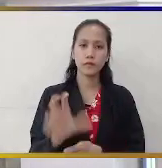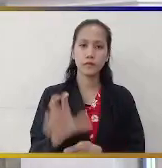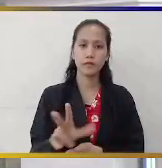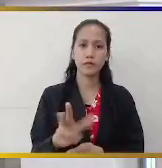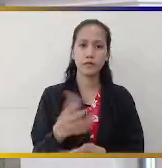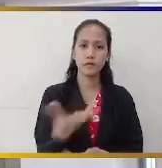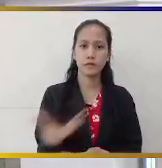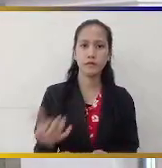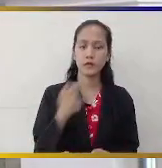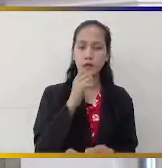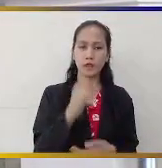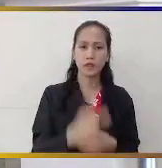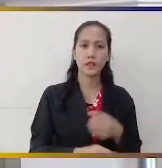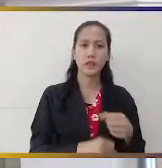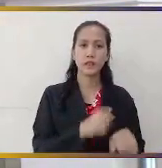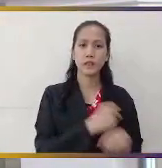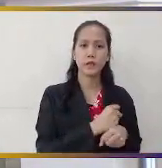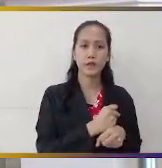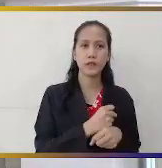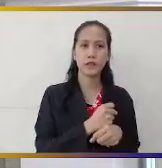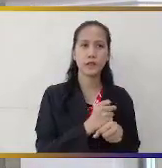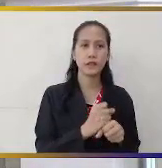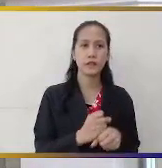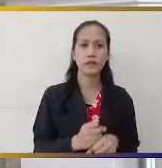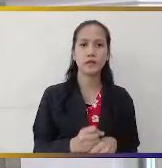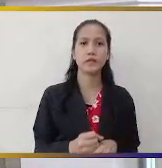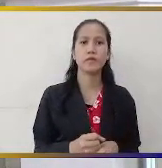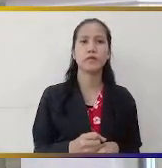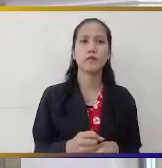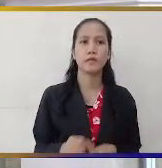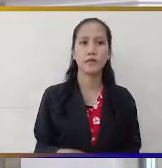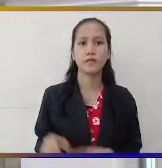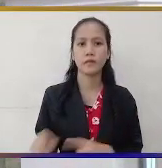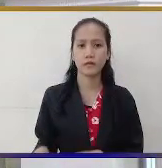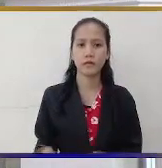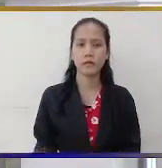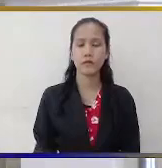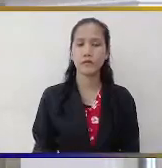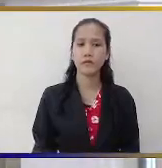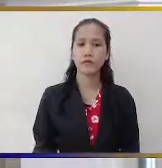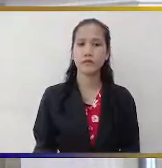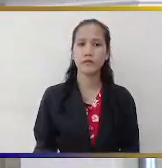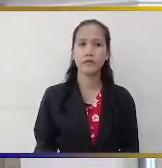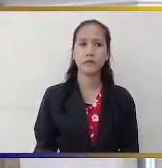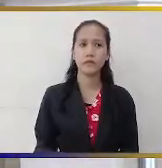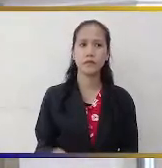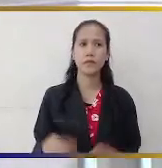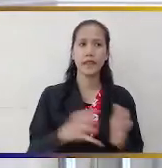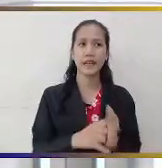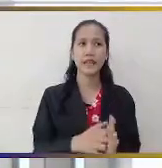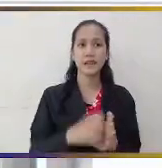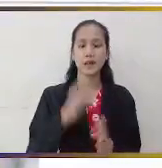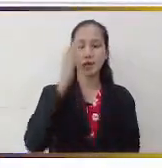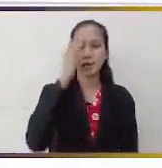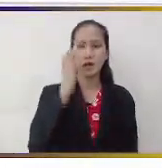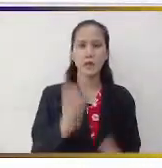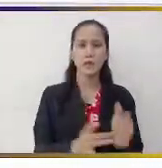here. But you'll never suffer hell. That's what Jesus Christ came and died